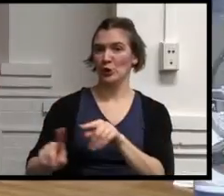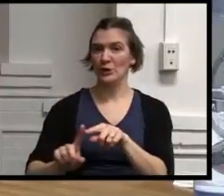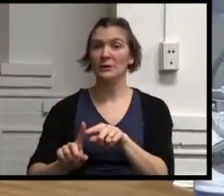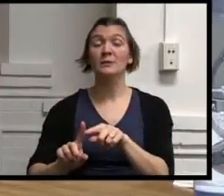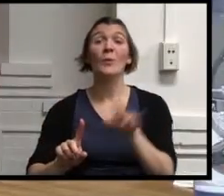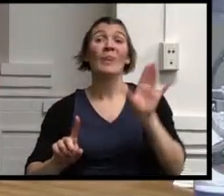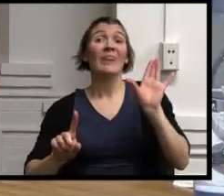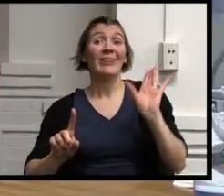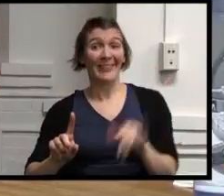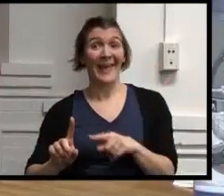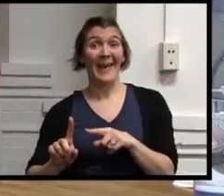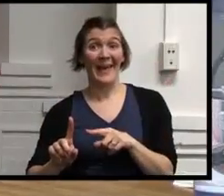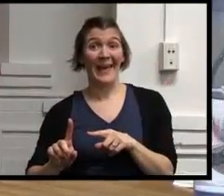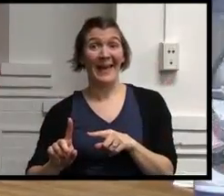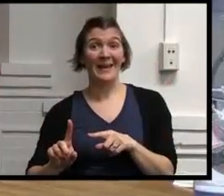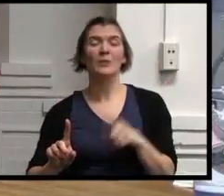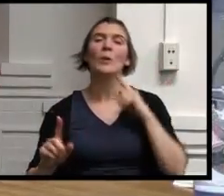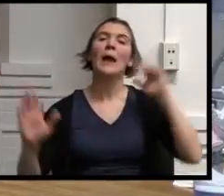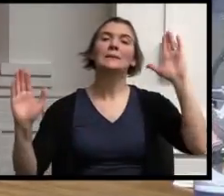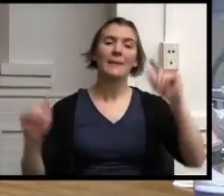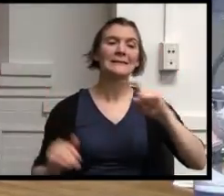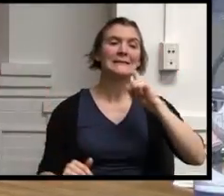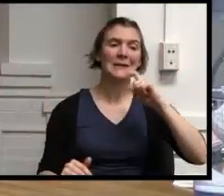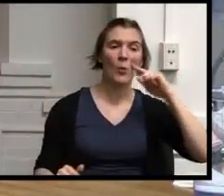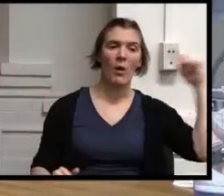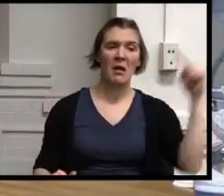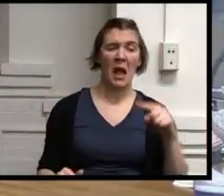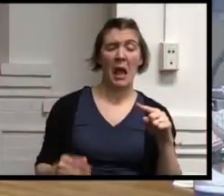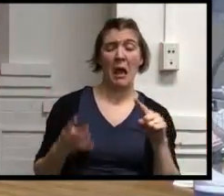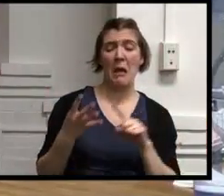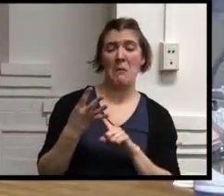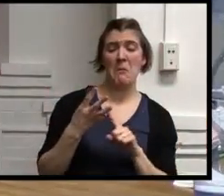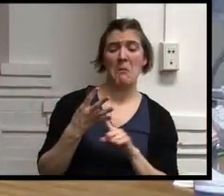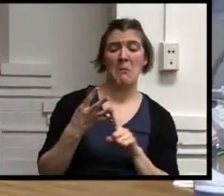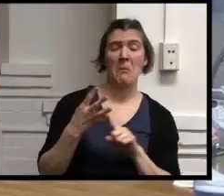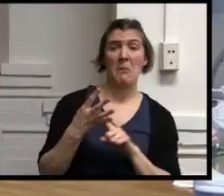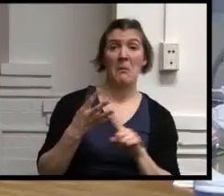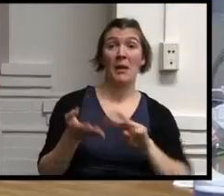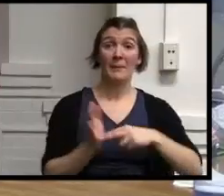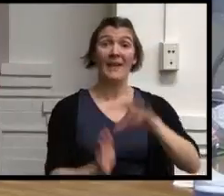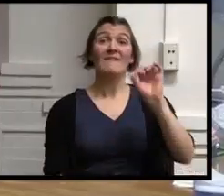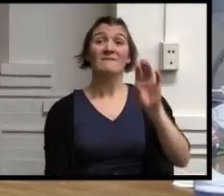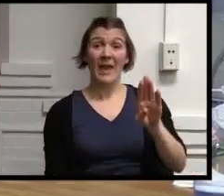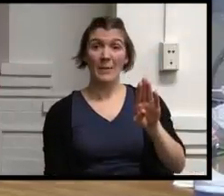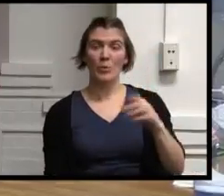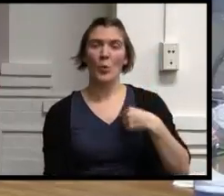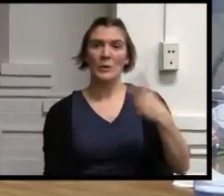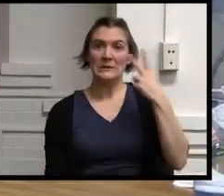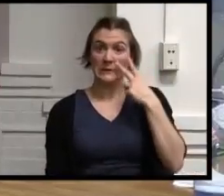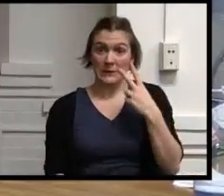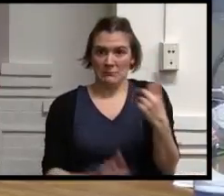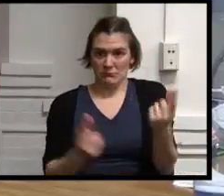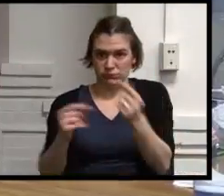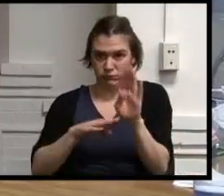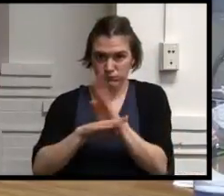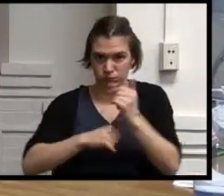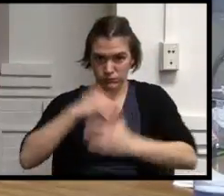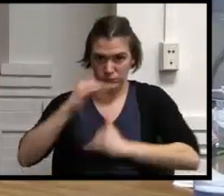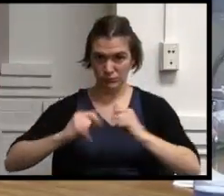So we do still expect steel before the end of January, so we expect by early February you're going to see a lot of additional activity at the